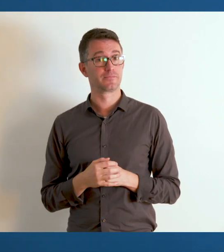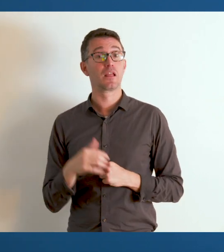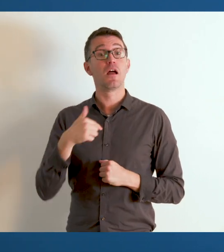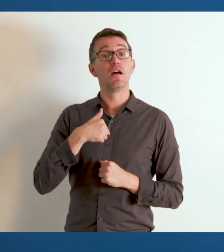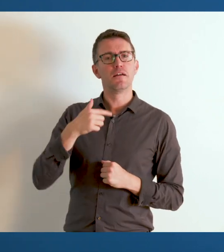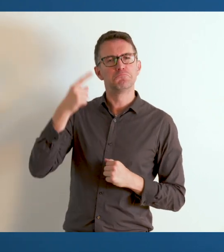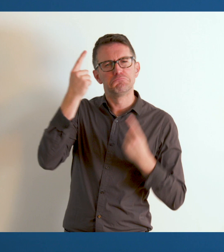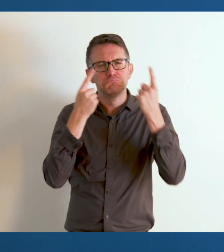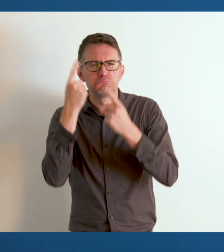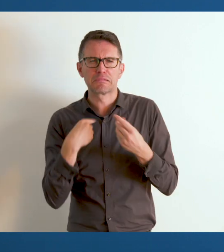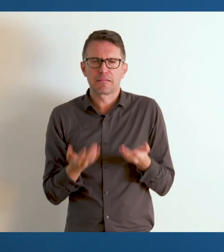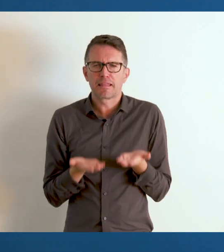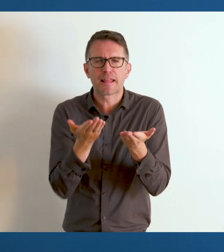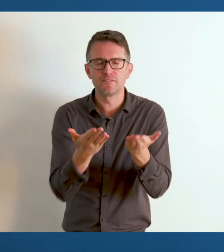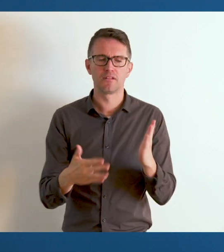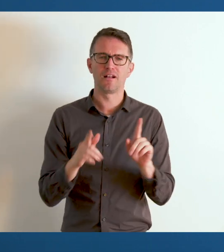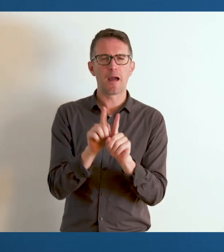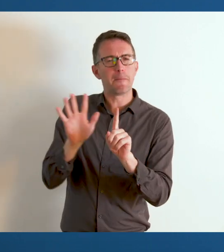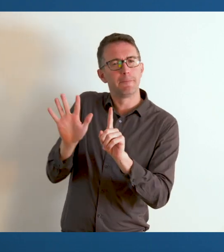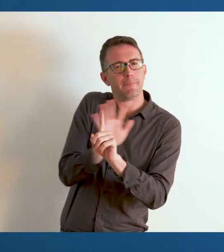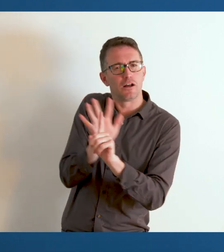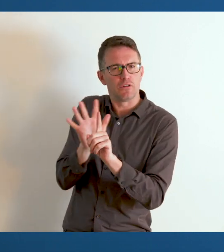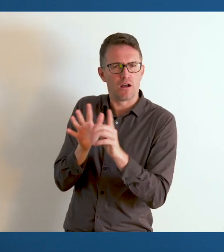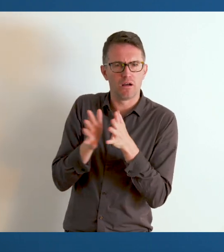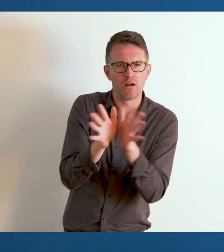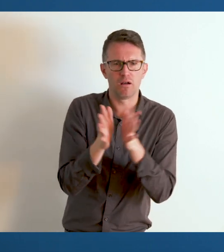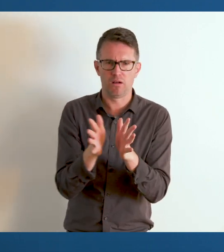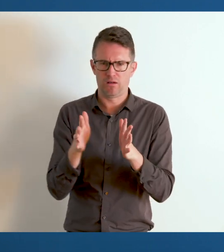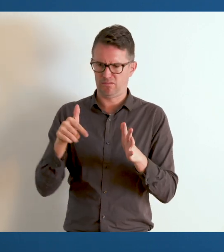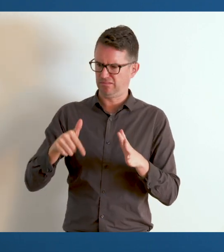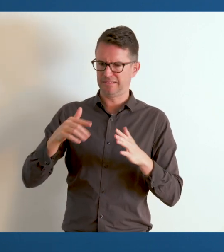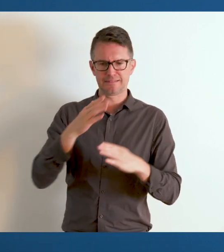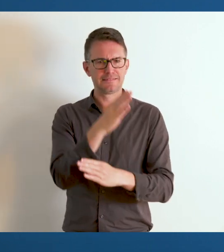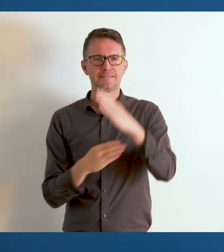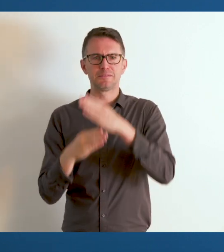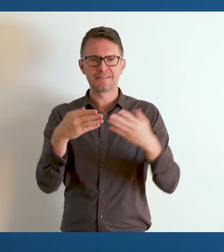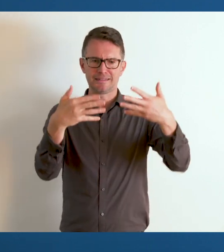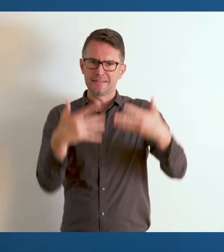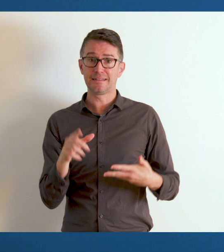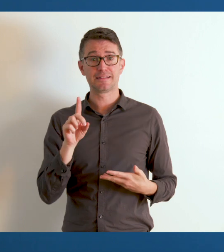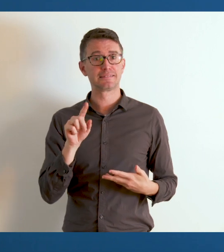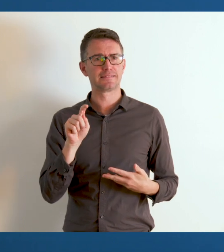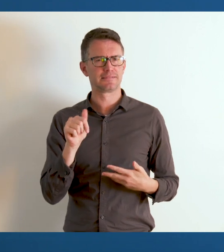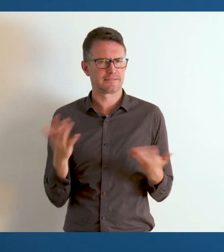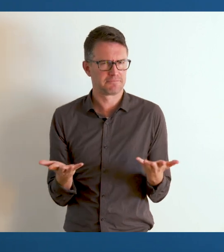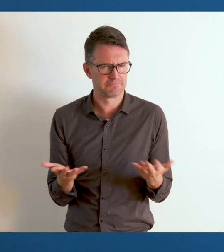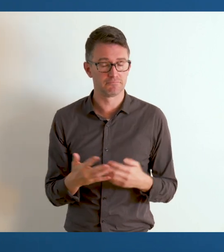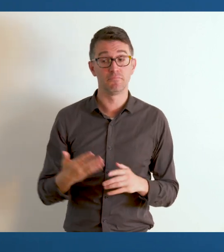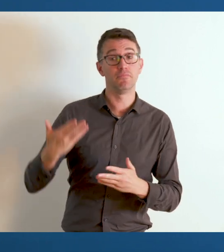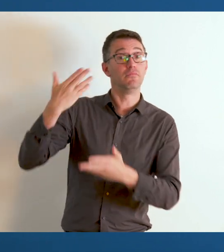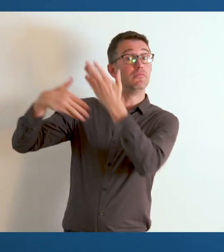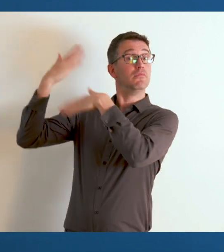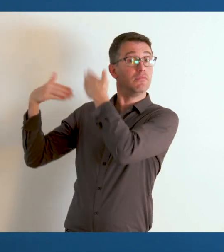And I think I'll start by just giving you a brief background on the state of disability data. In the